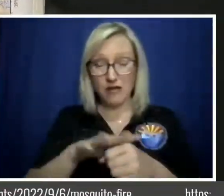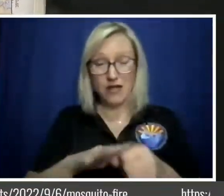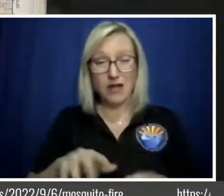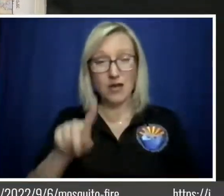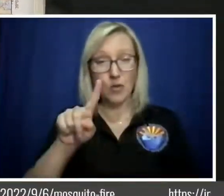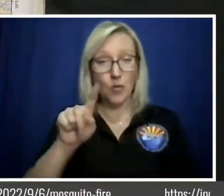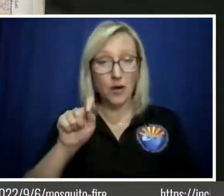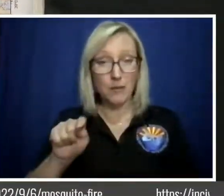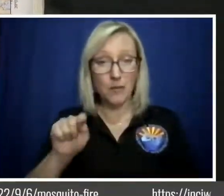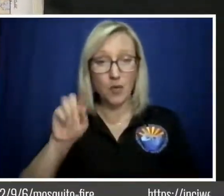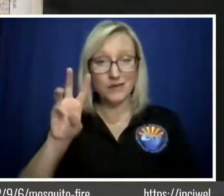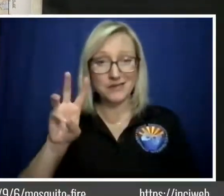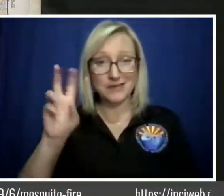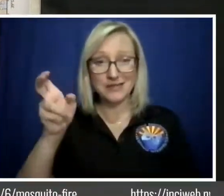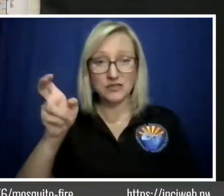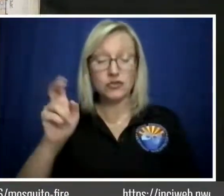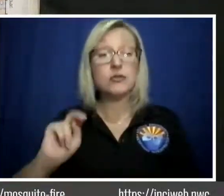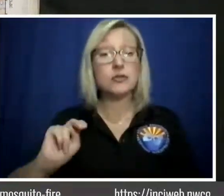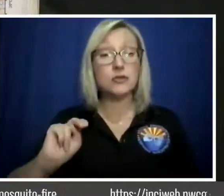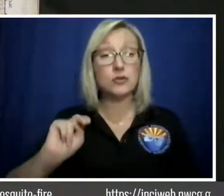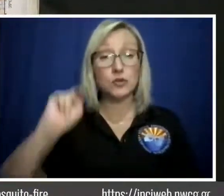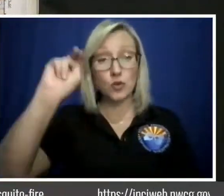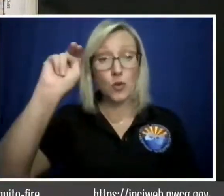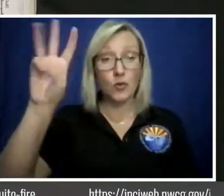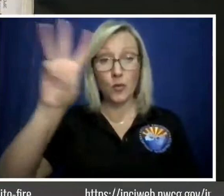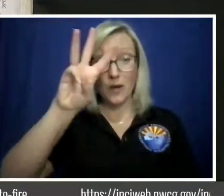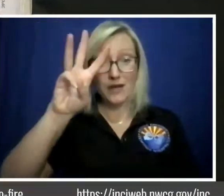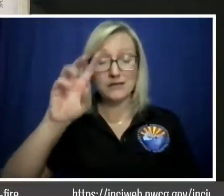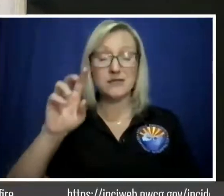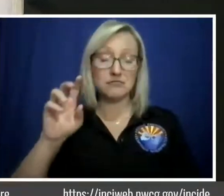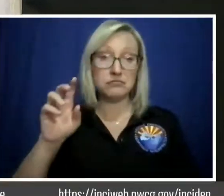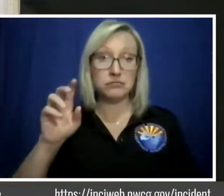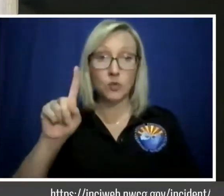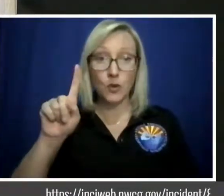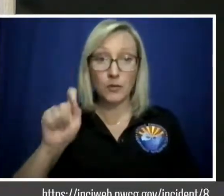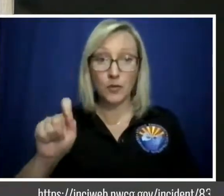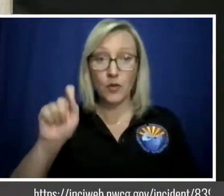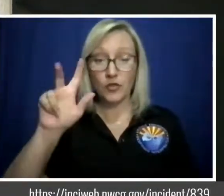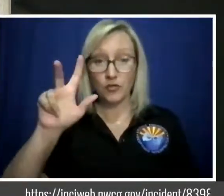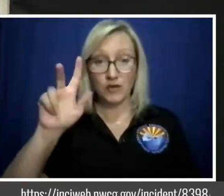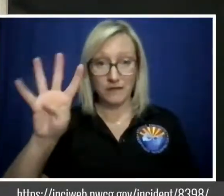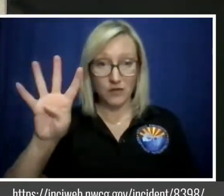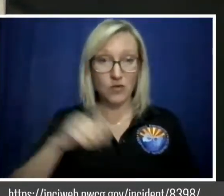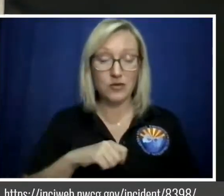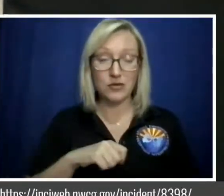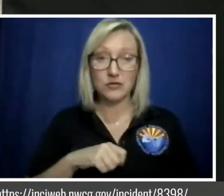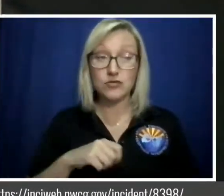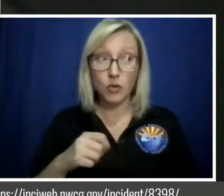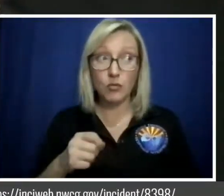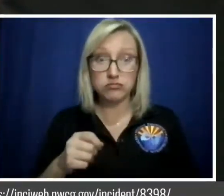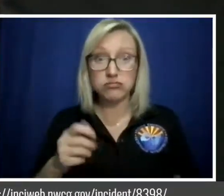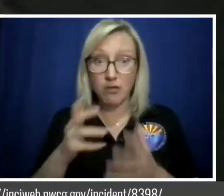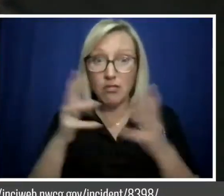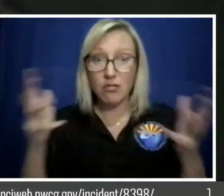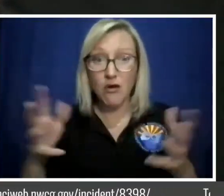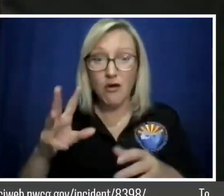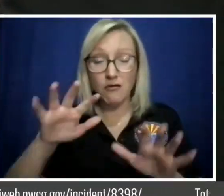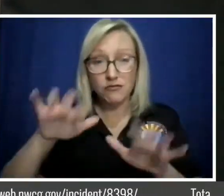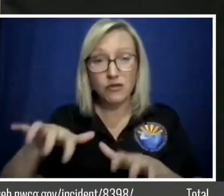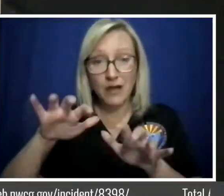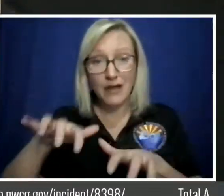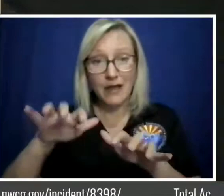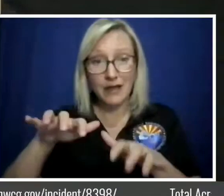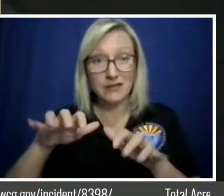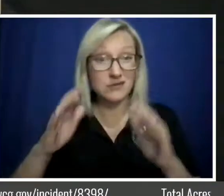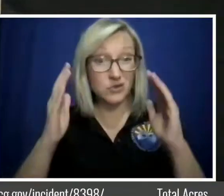1.34 up on the northwest end. So it's quite a bit of rain, good wetting rain. We're expecting to see some more